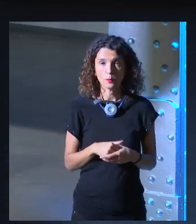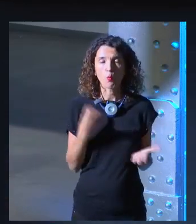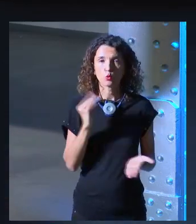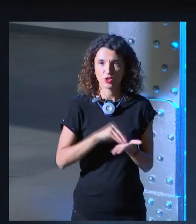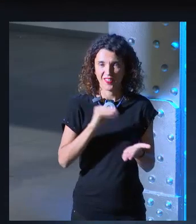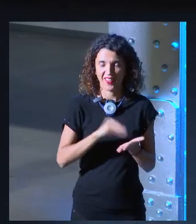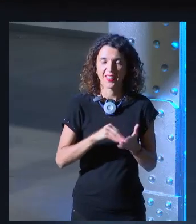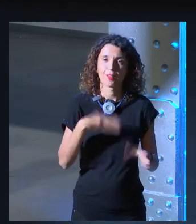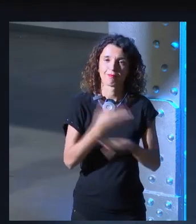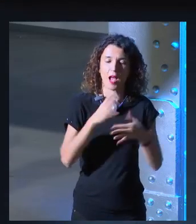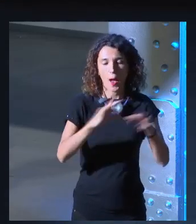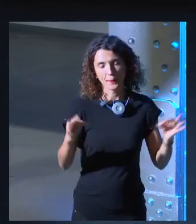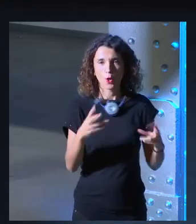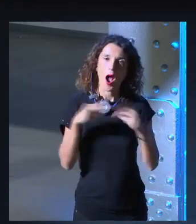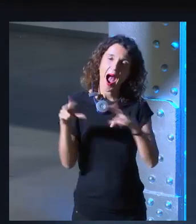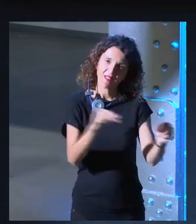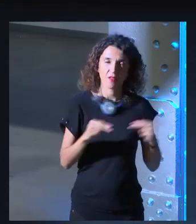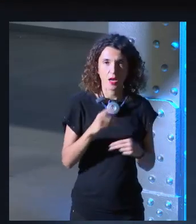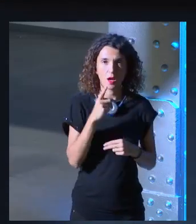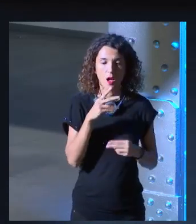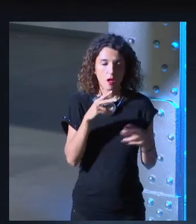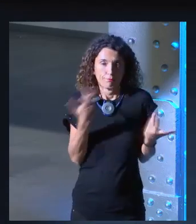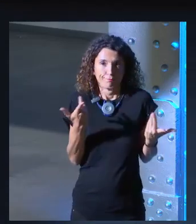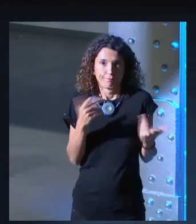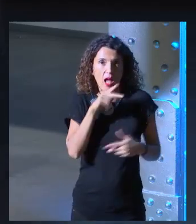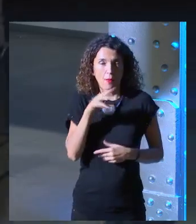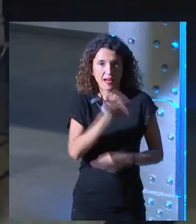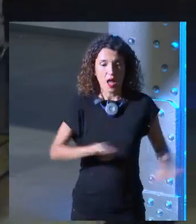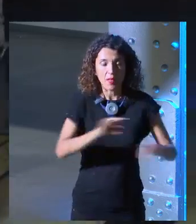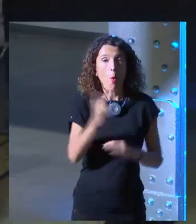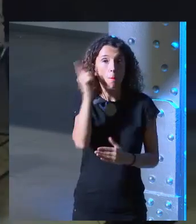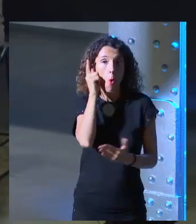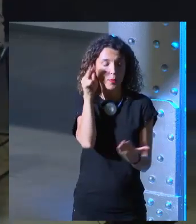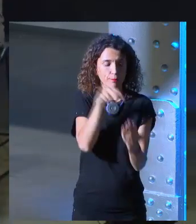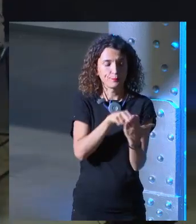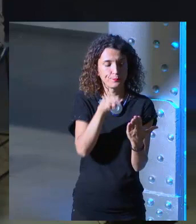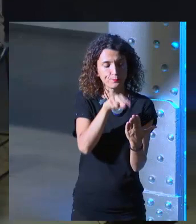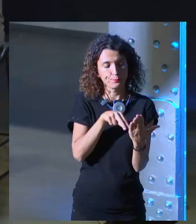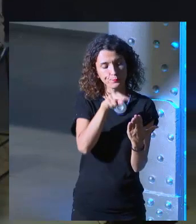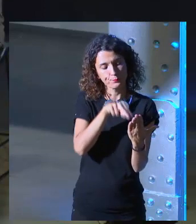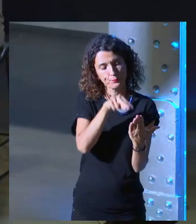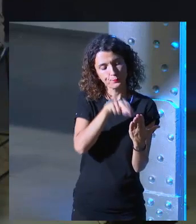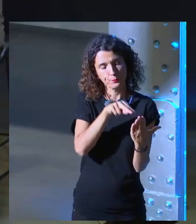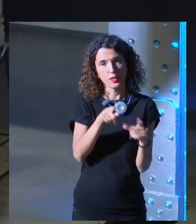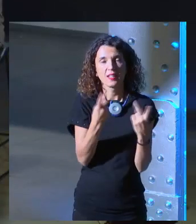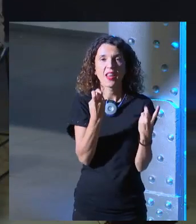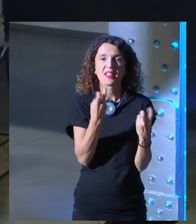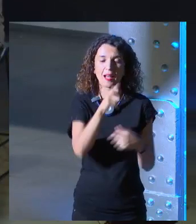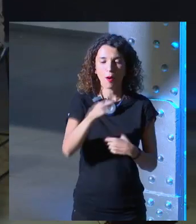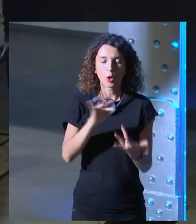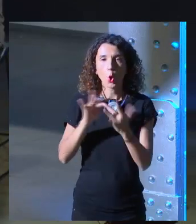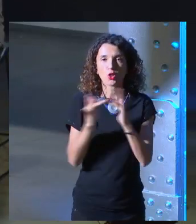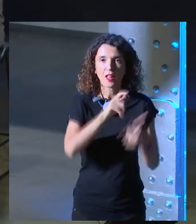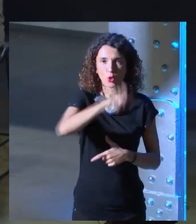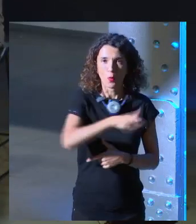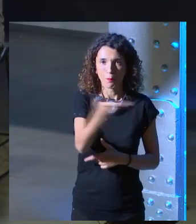iPhones. But it's that sense of connection that we need with people and that we get with art in all